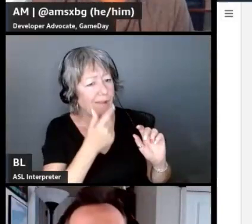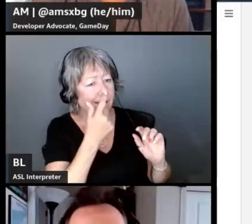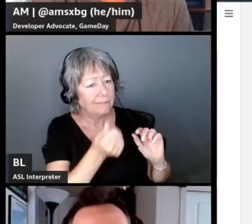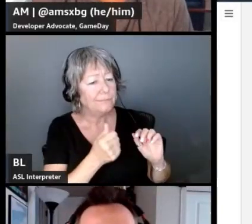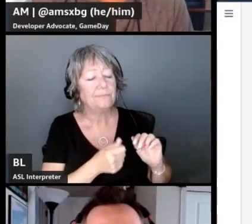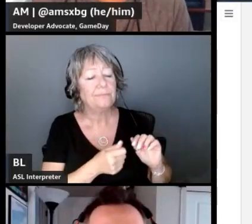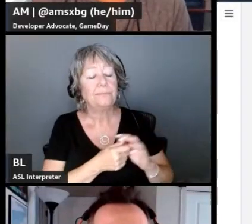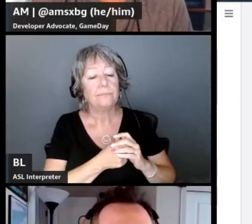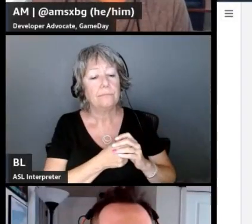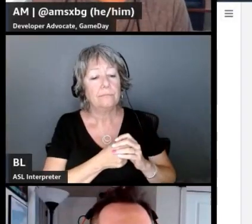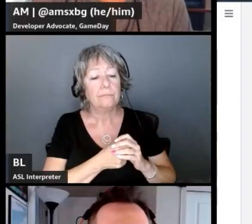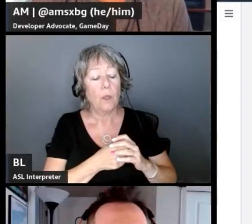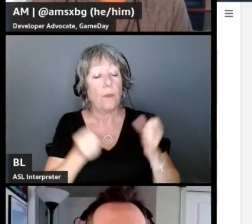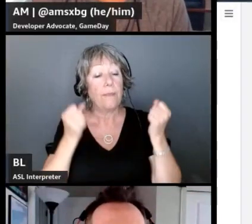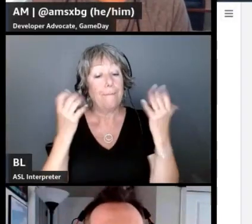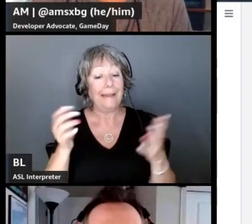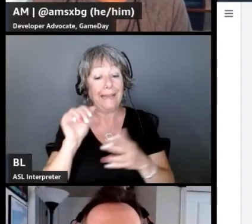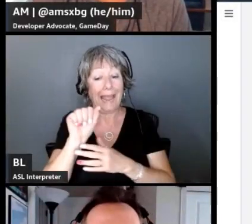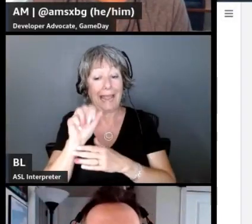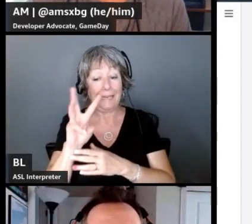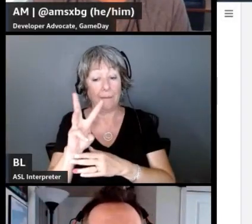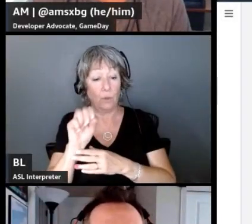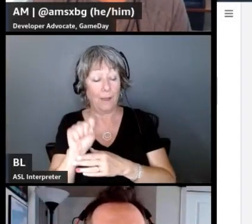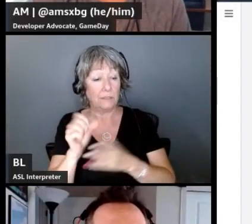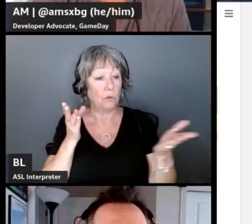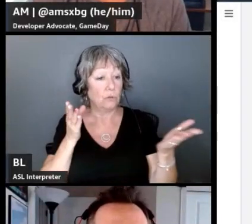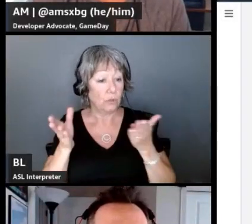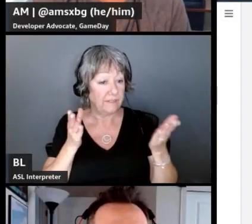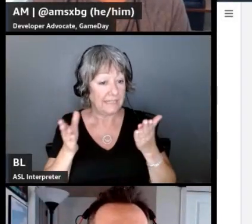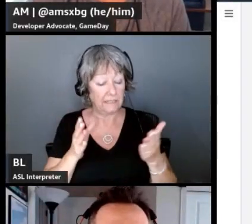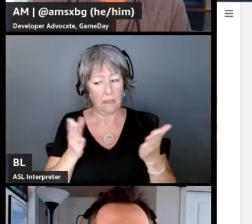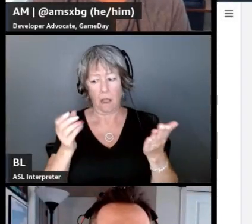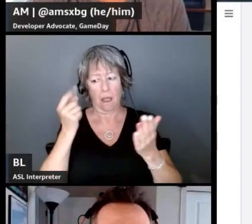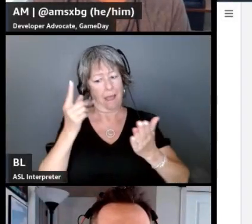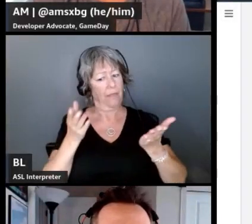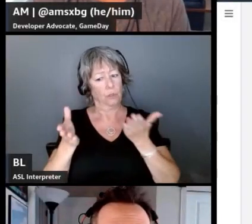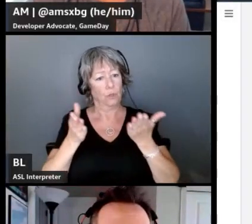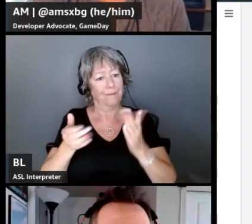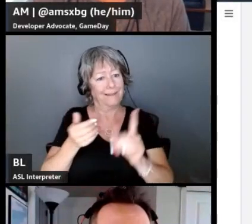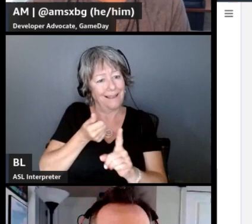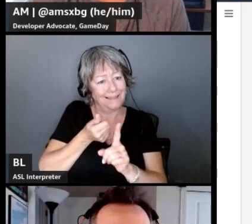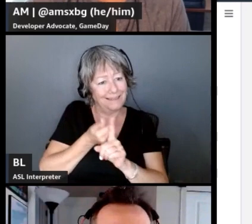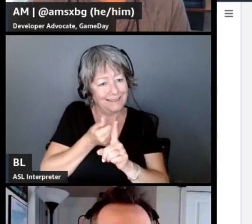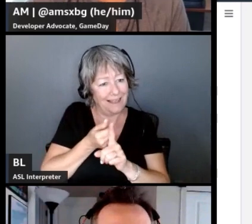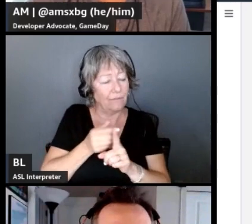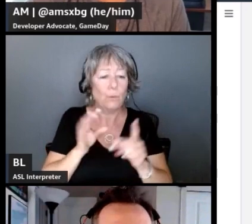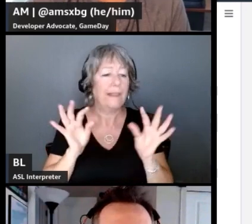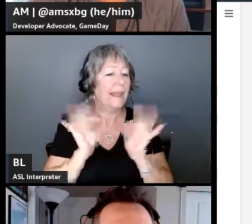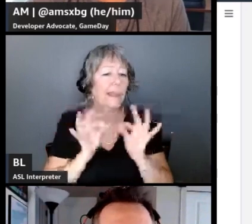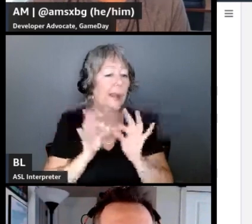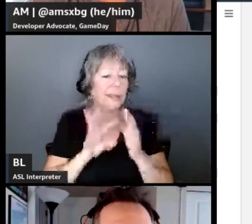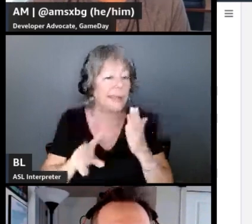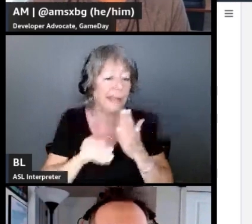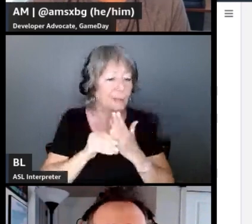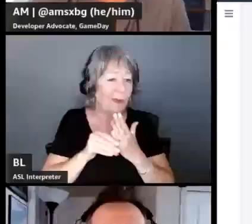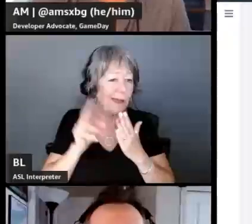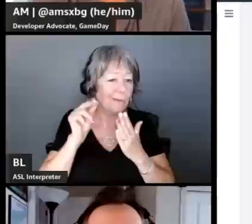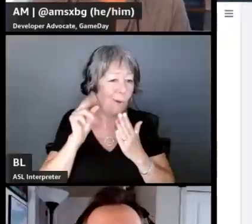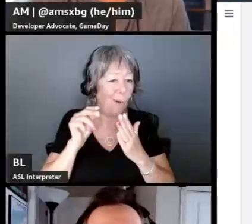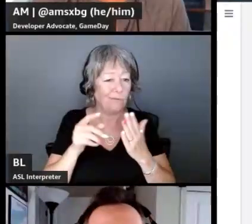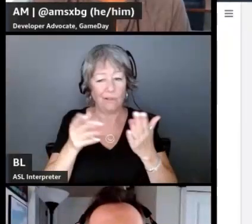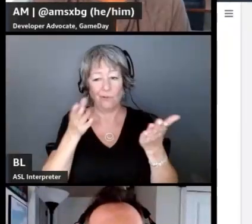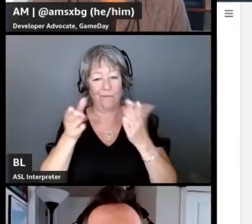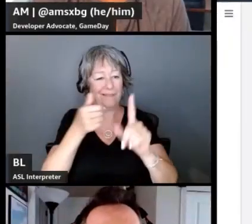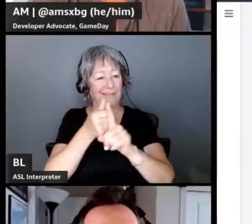lot of AWS services, the service itself doesn't really cost anything extra. It's always the underlying